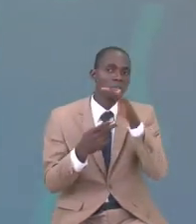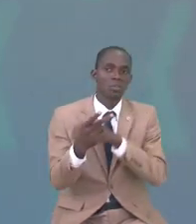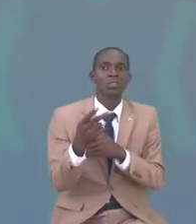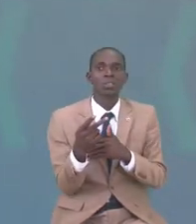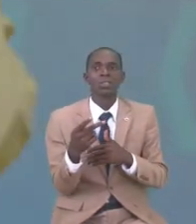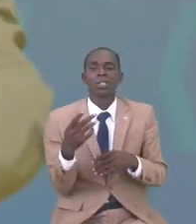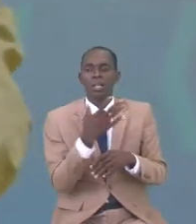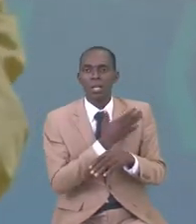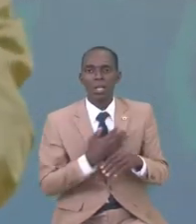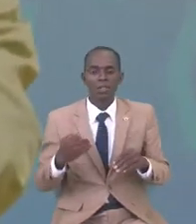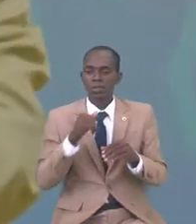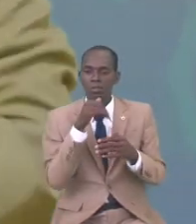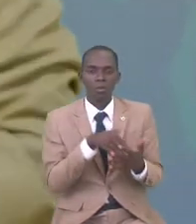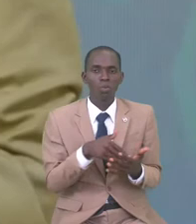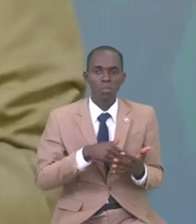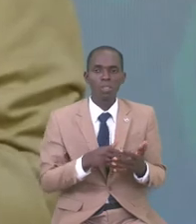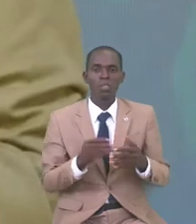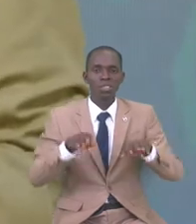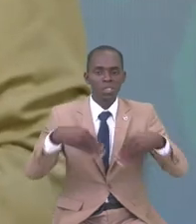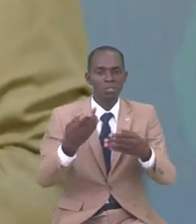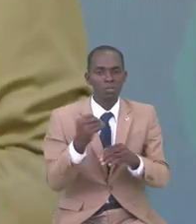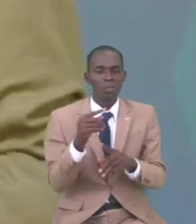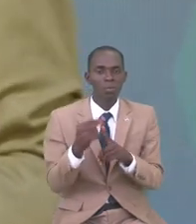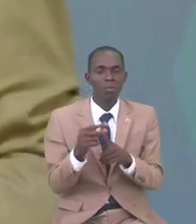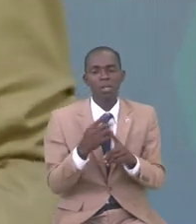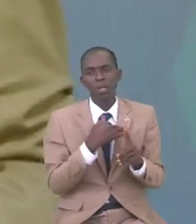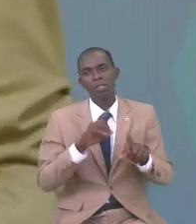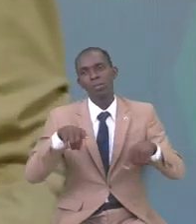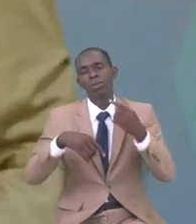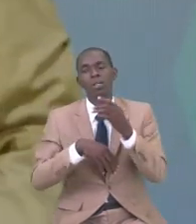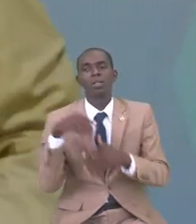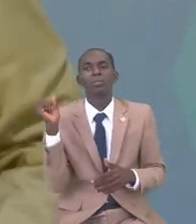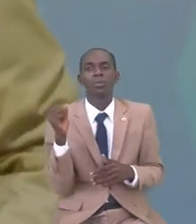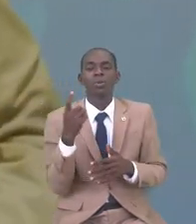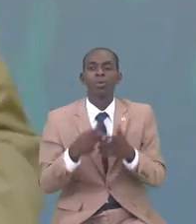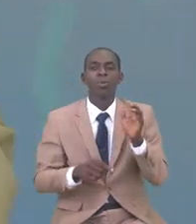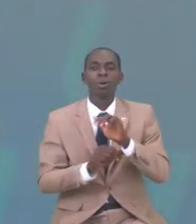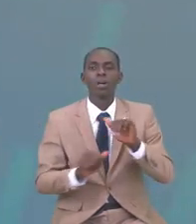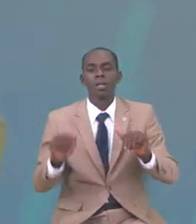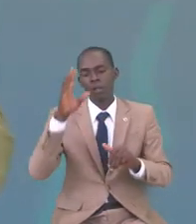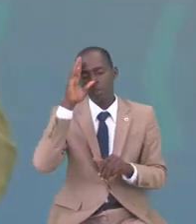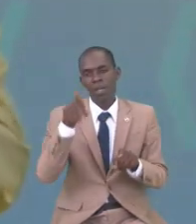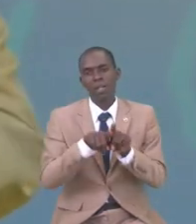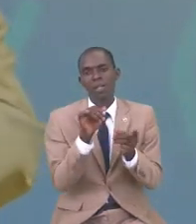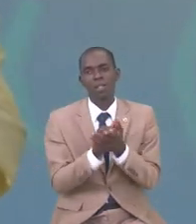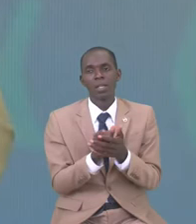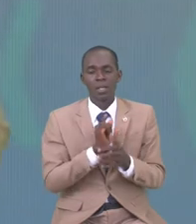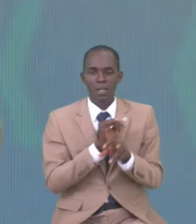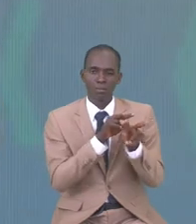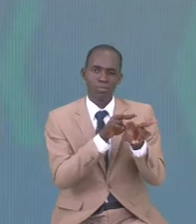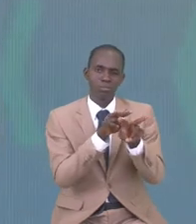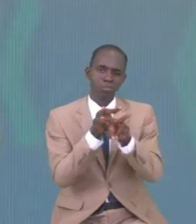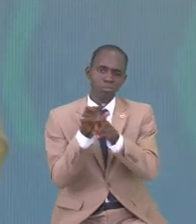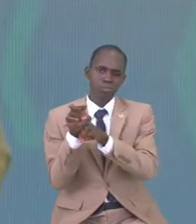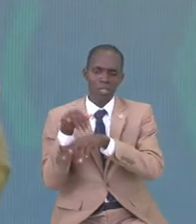delivered the message and he was off. What a man. And I look at you and I said, not the